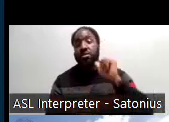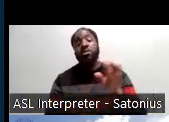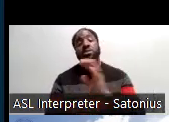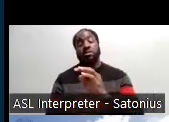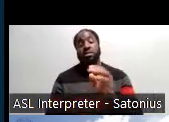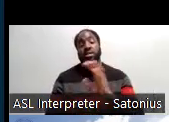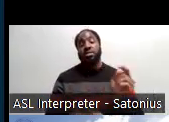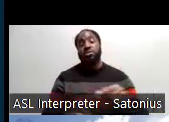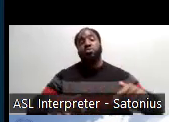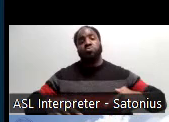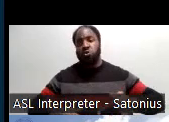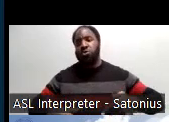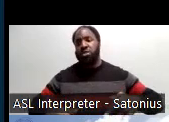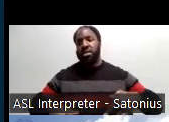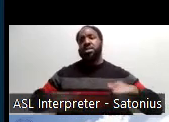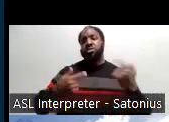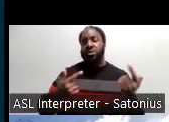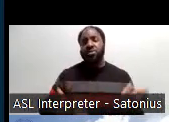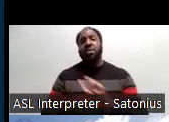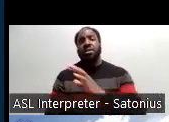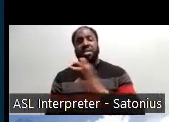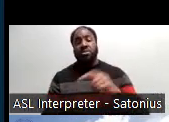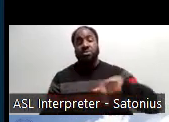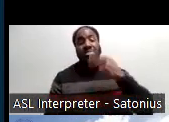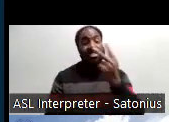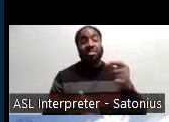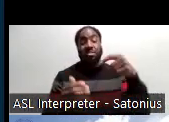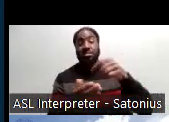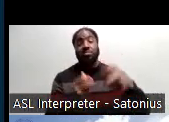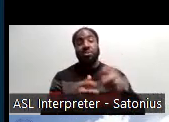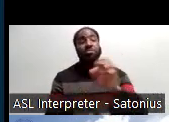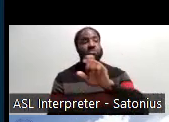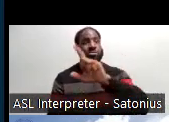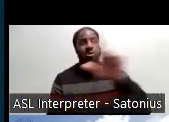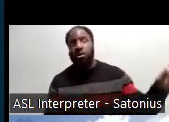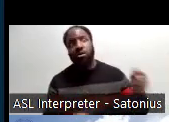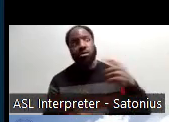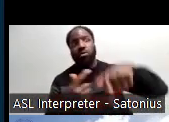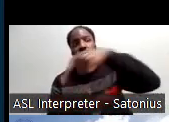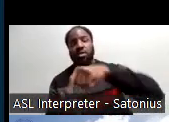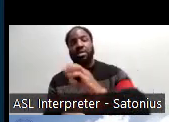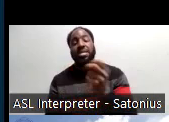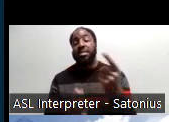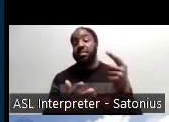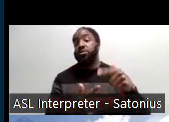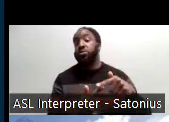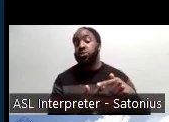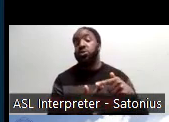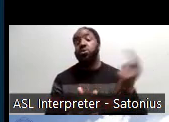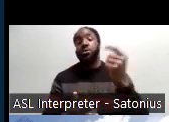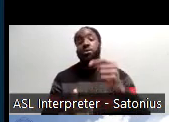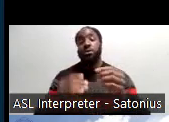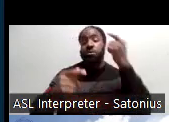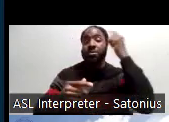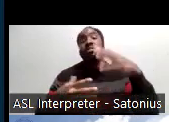to prevent this homelessness crisis we see all around. And two, there's major behavioral health